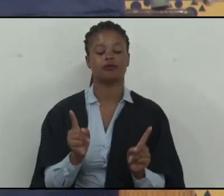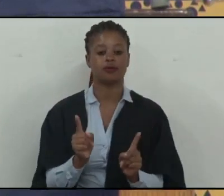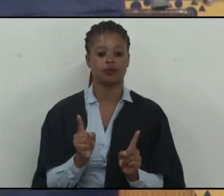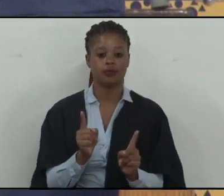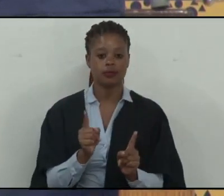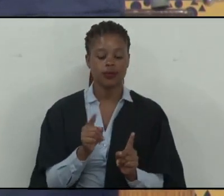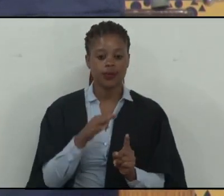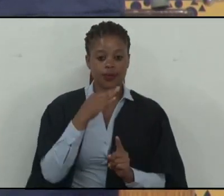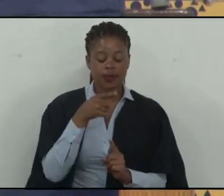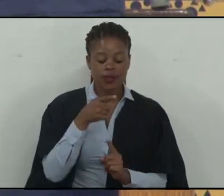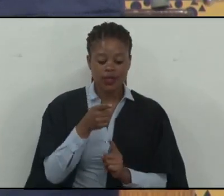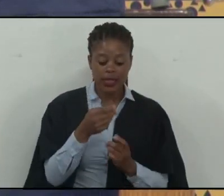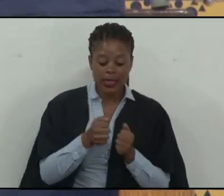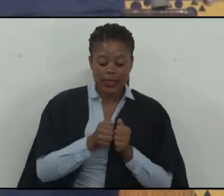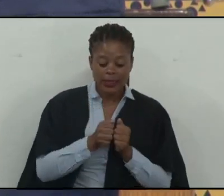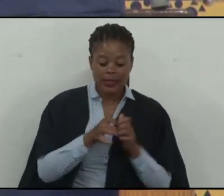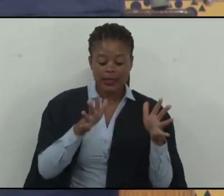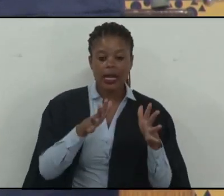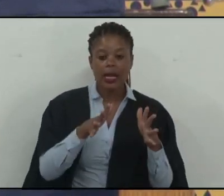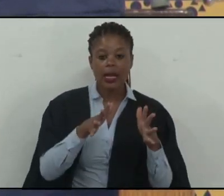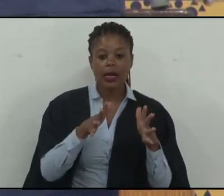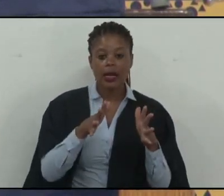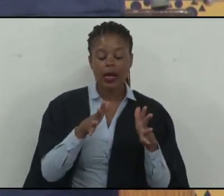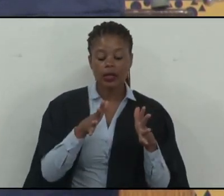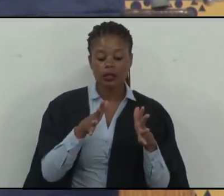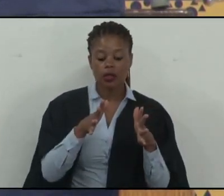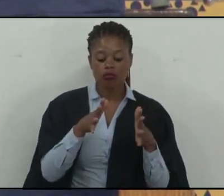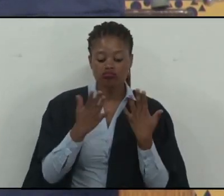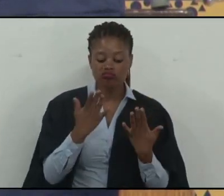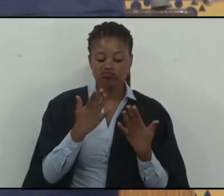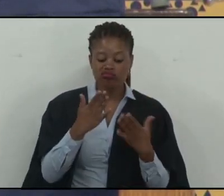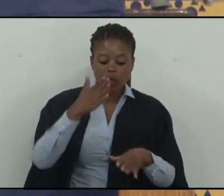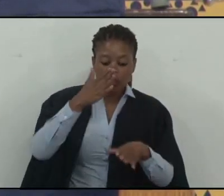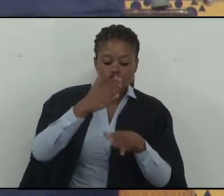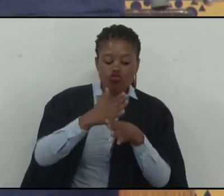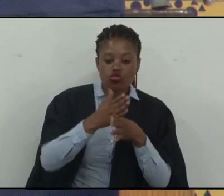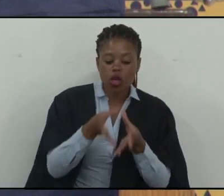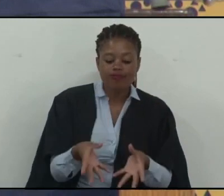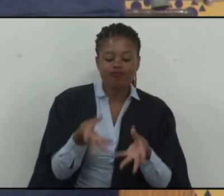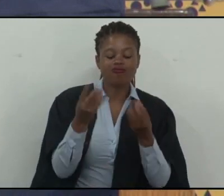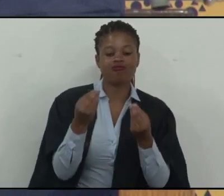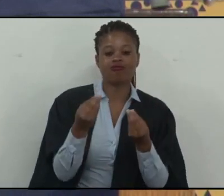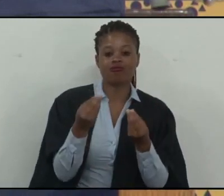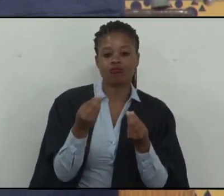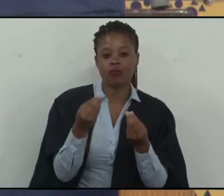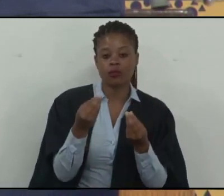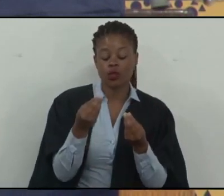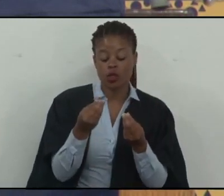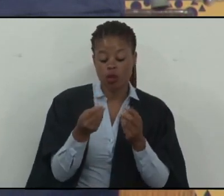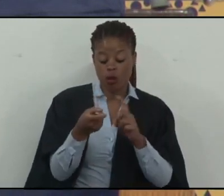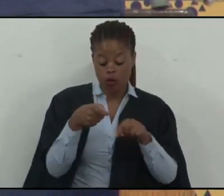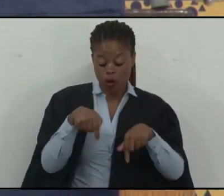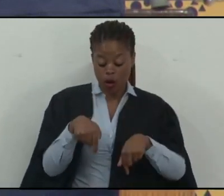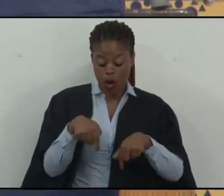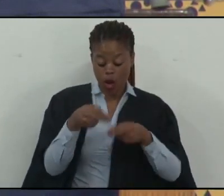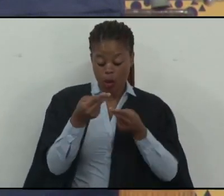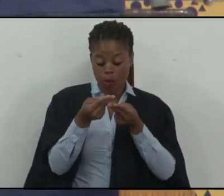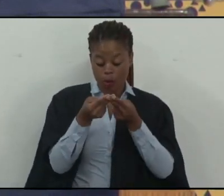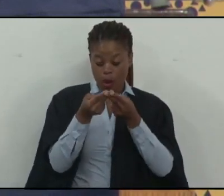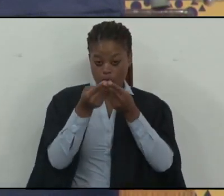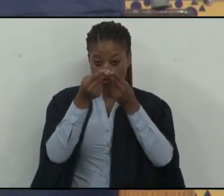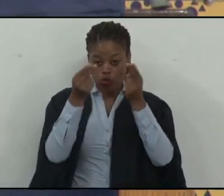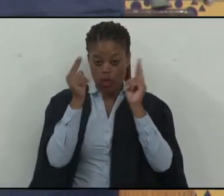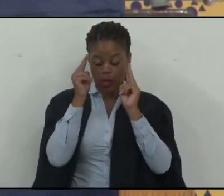this could be studying further or entering the job market. From the university's